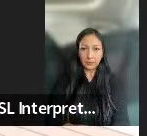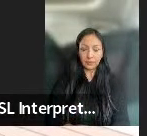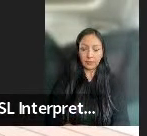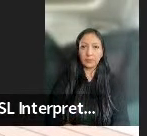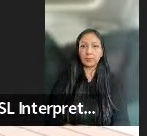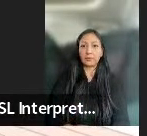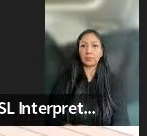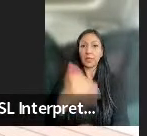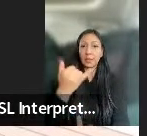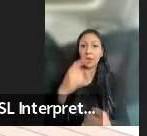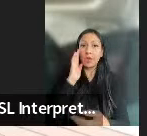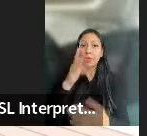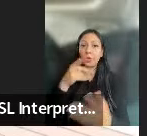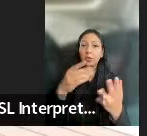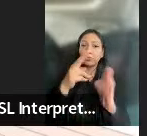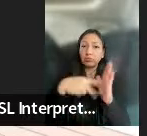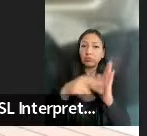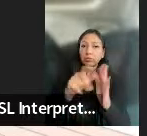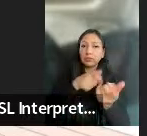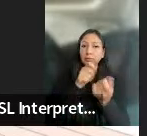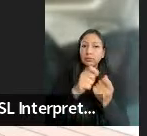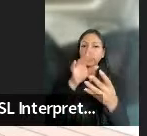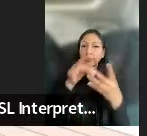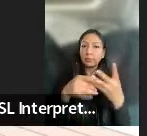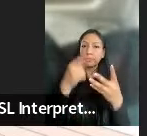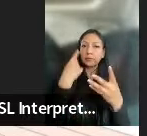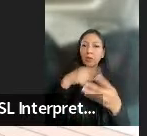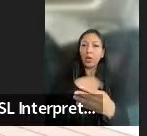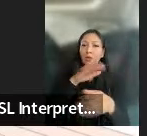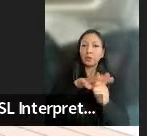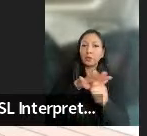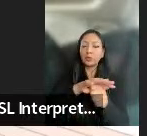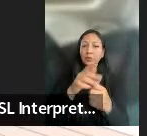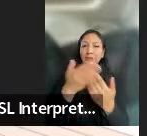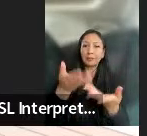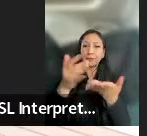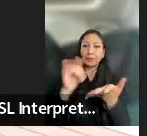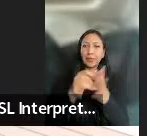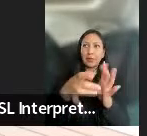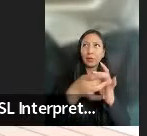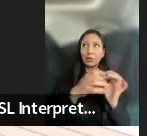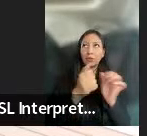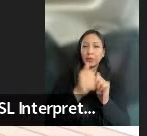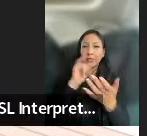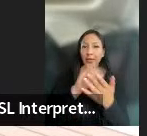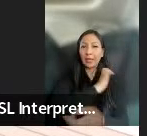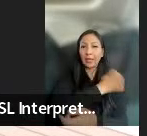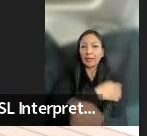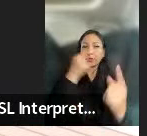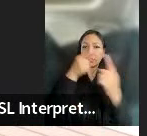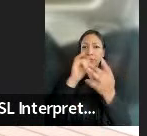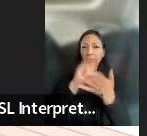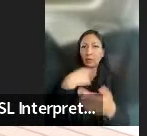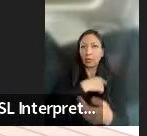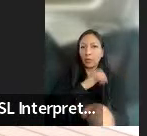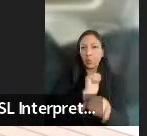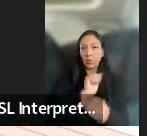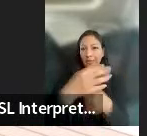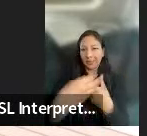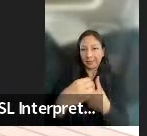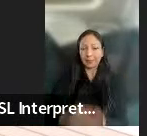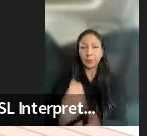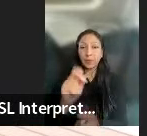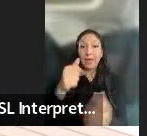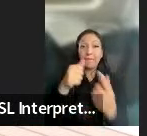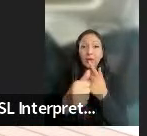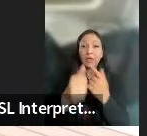So now I'm going to walk through some of the specific elements of our zoning proposal that relate to that energy goal that we are working within. The first